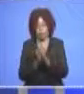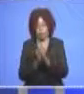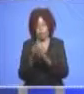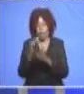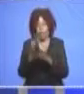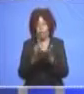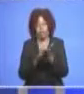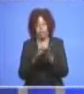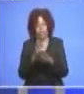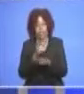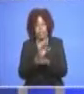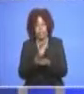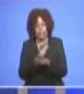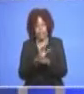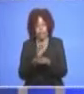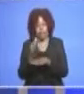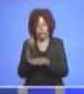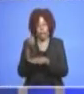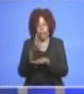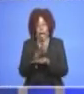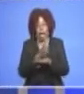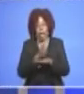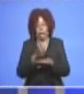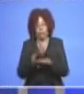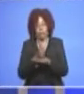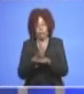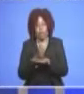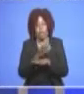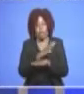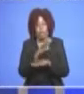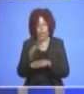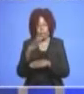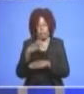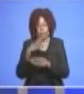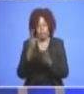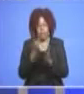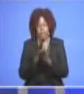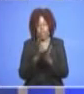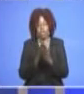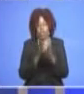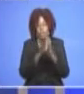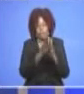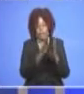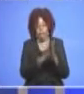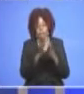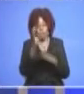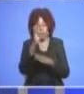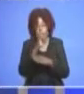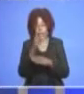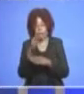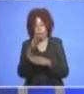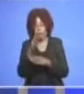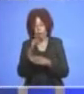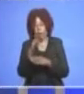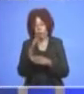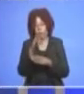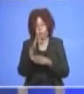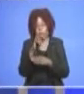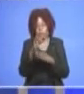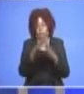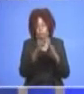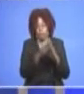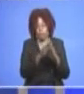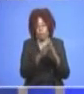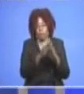Other news tonight, officials of the Abaco subcommittee on shantytowns have been assessing the Mud and Pigeon Peak communities of Marsh